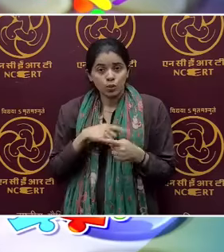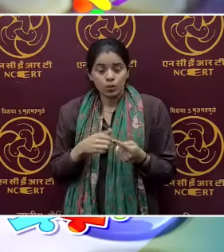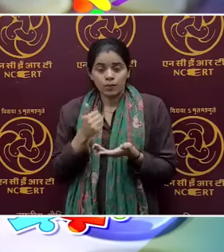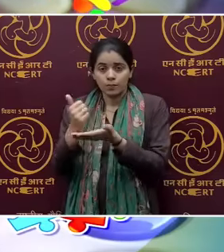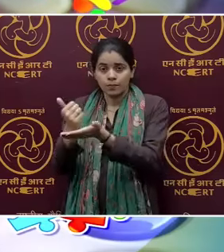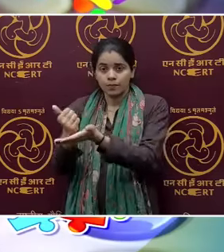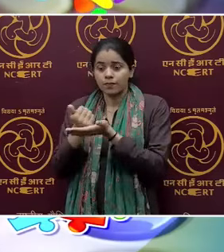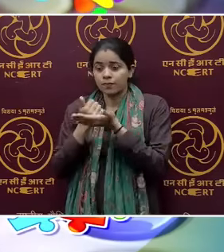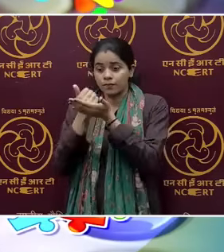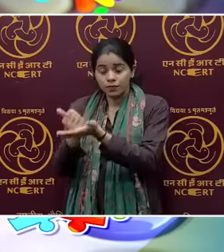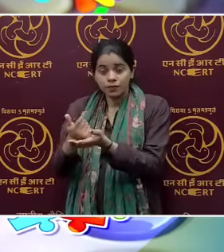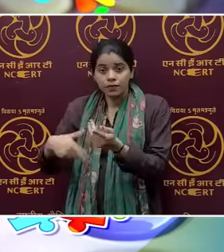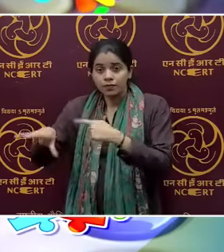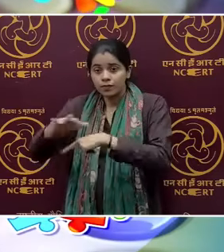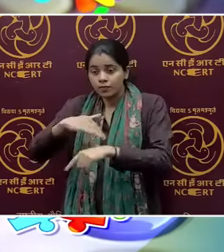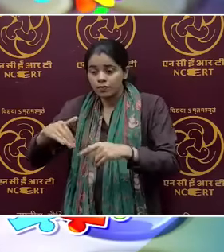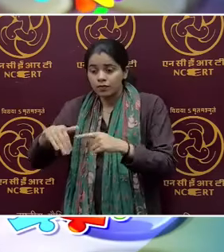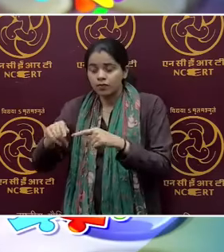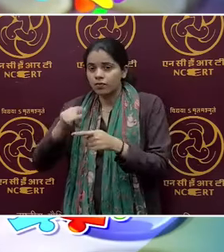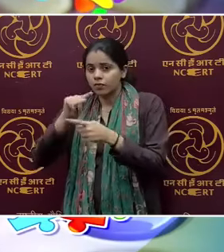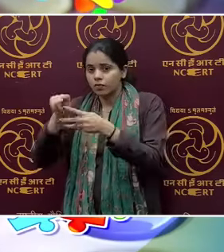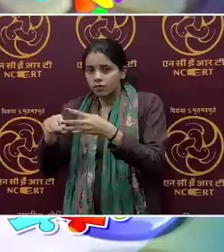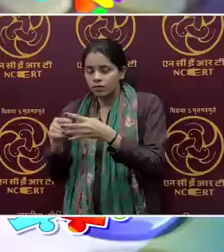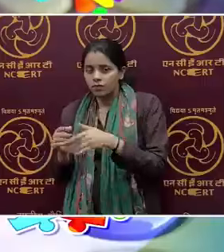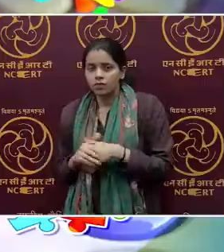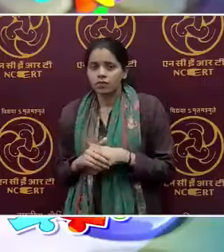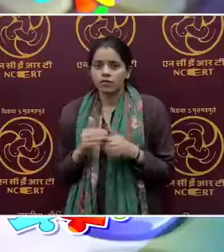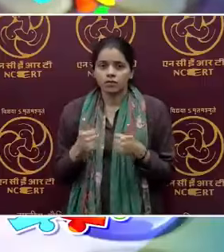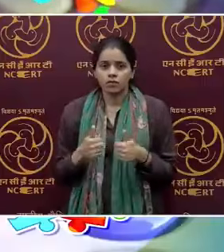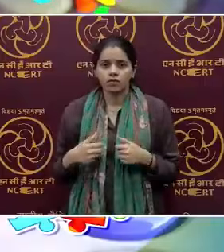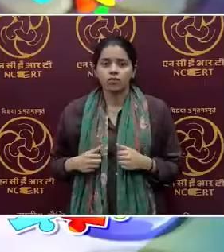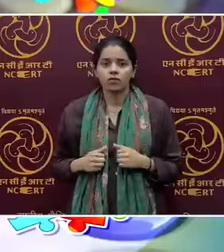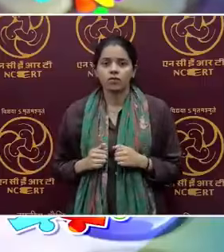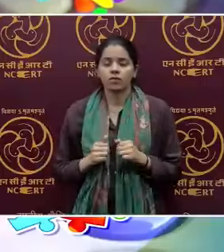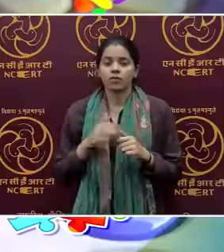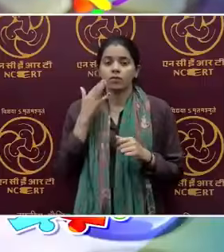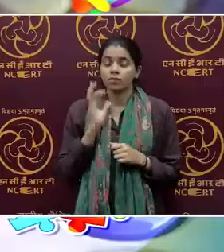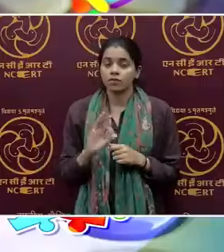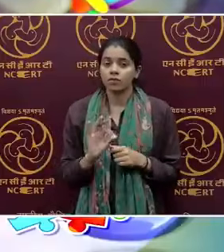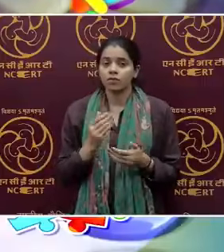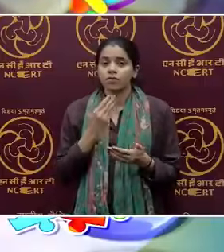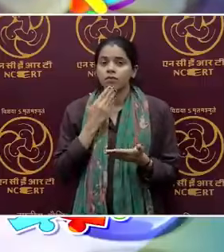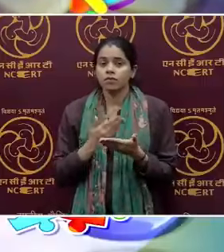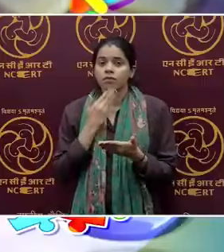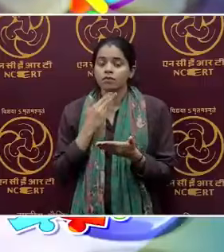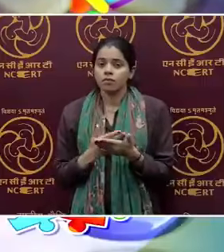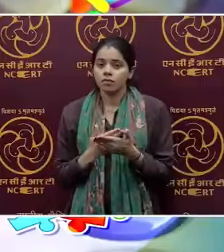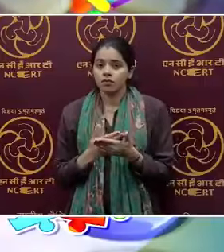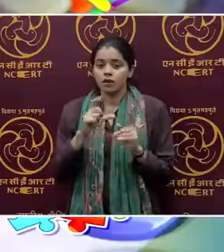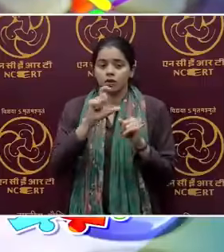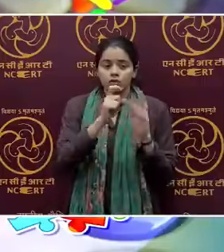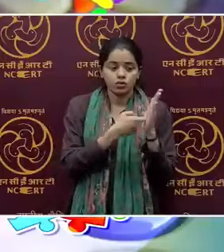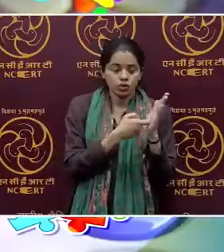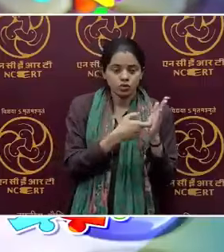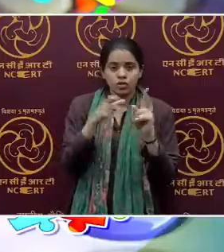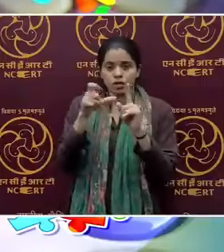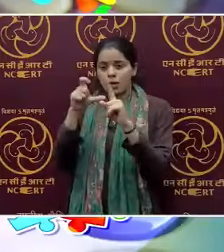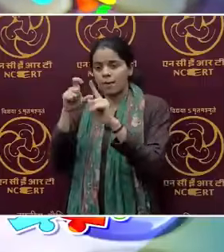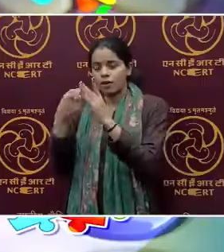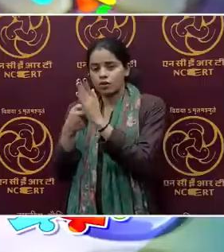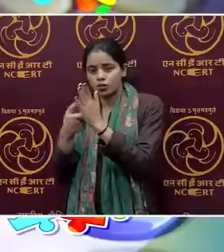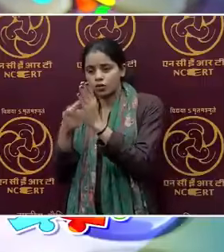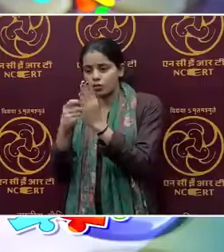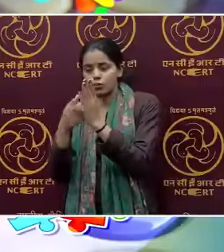helps to identify which areas of All right. Okay. Sure. Thank you so much, Dr. Mary. Thank you so much, Ruby